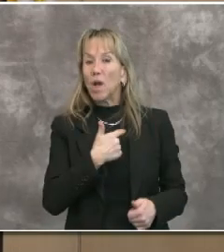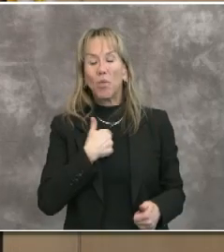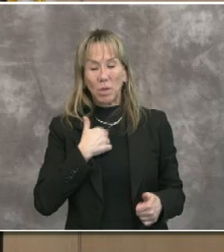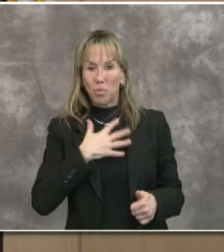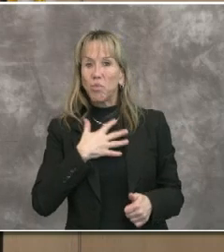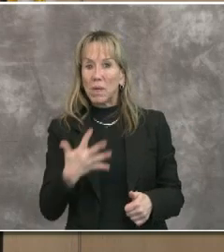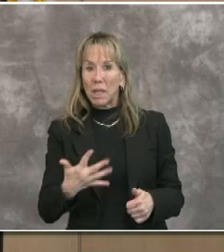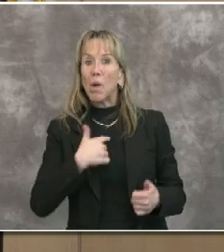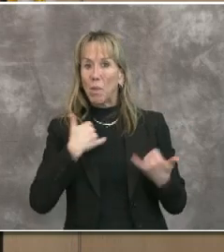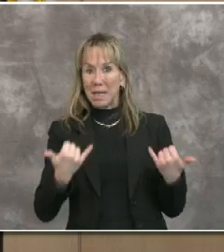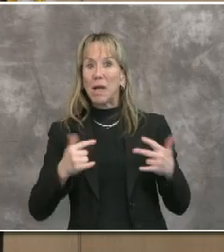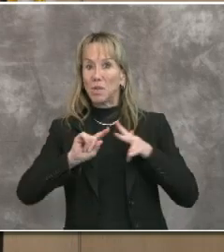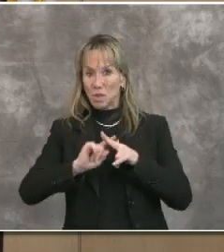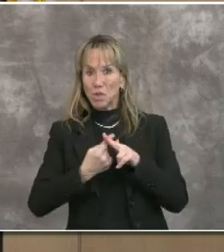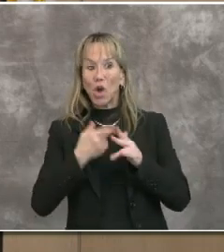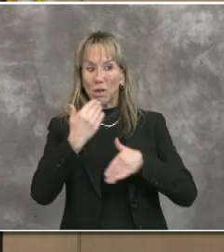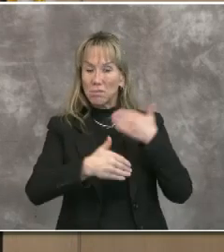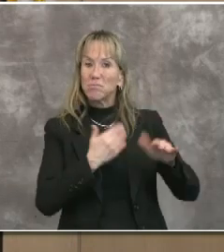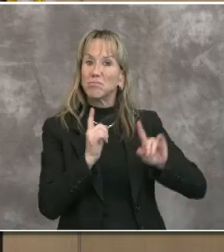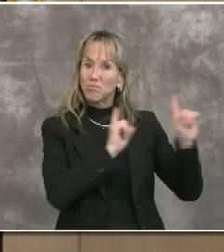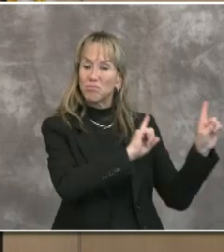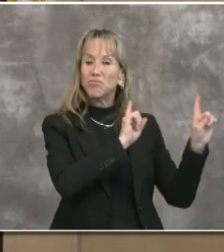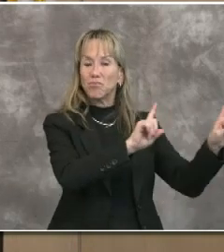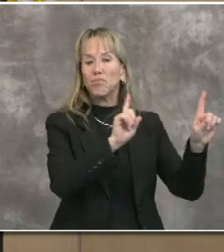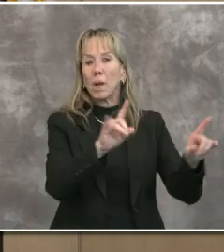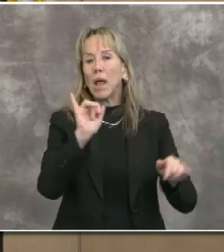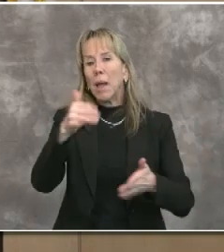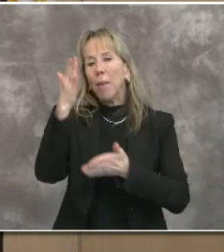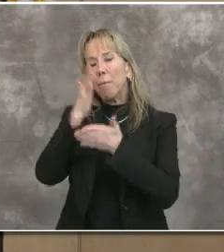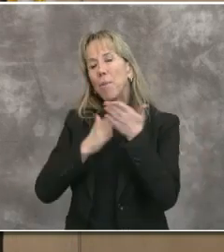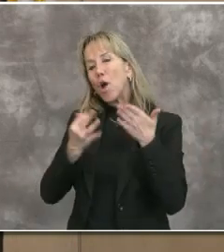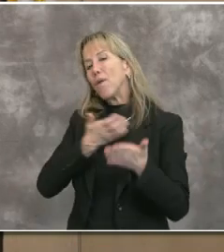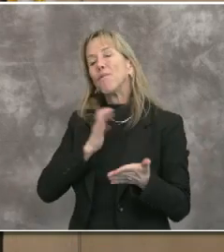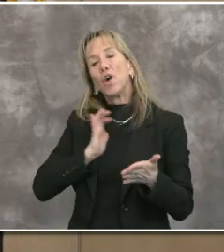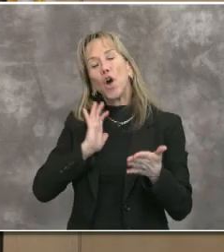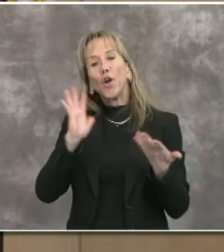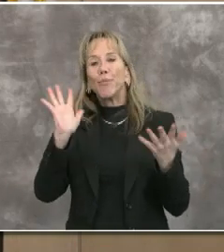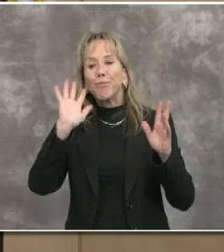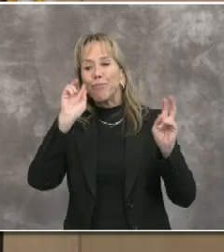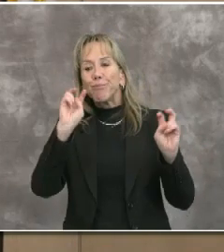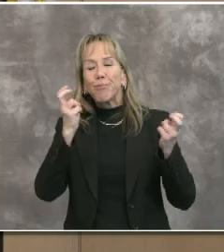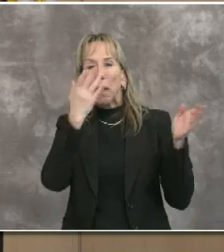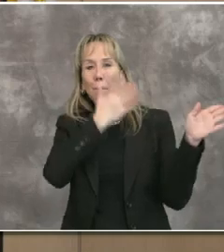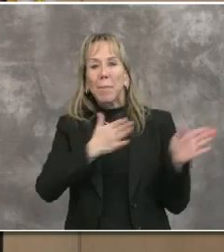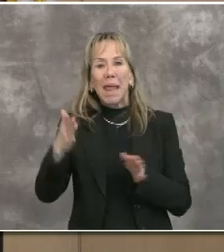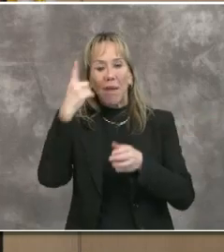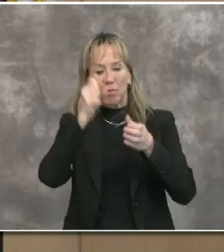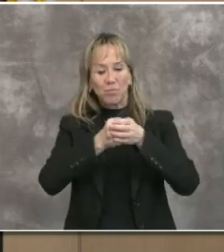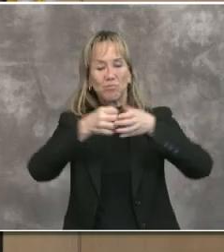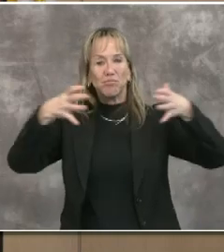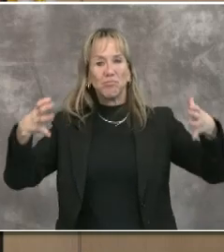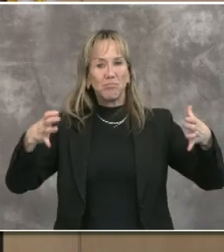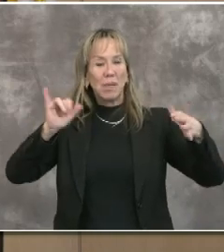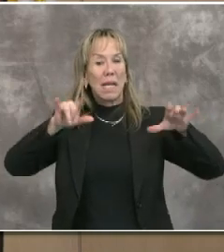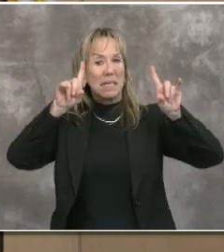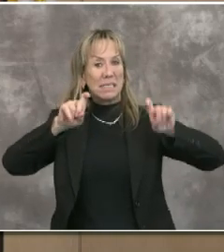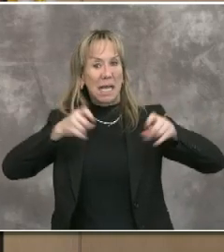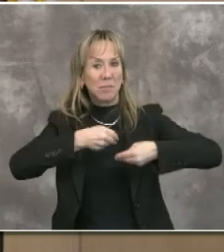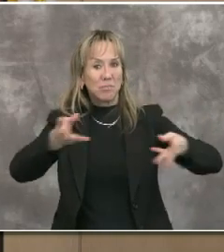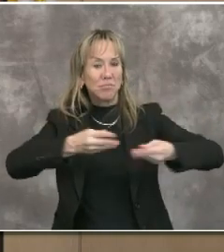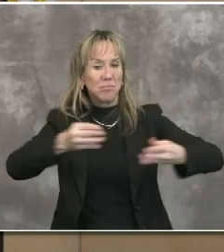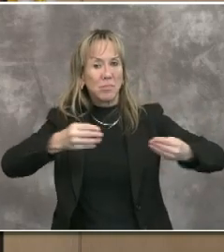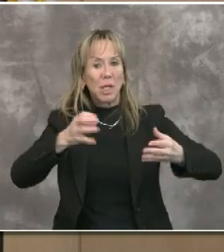are beginning to do that. So that is part of our expanding our testing capacity so that we are